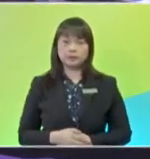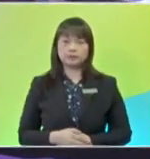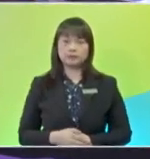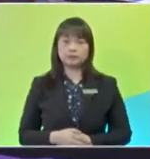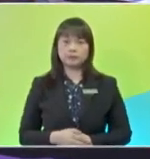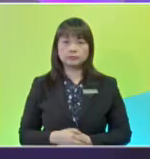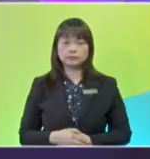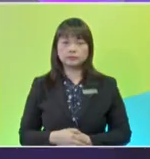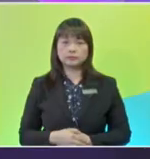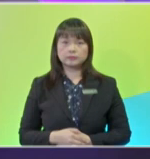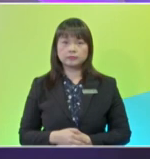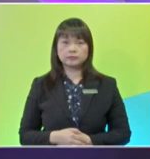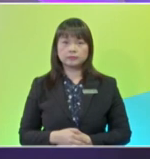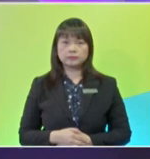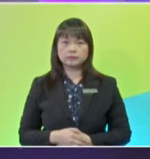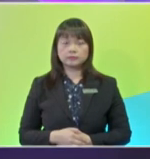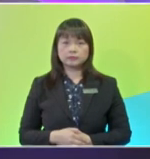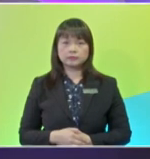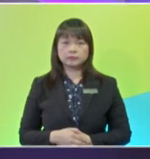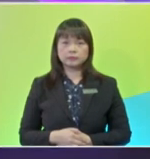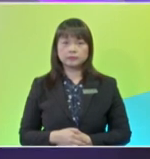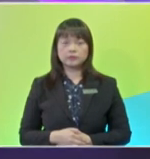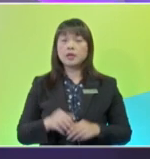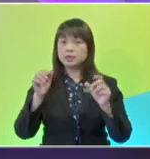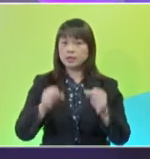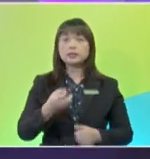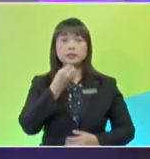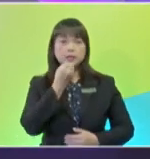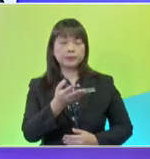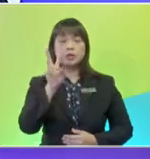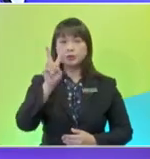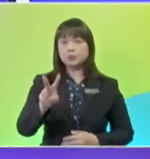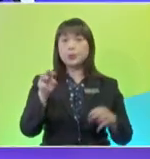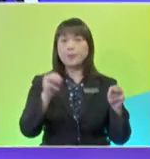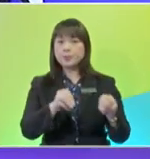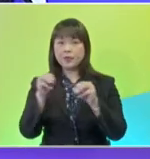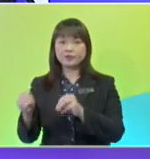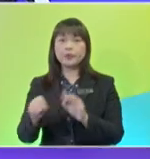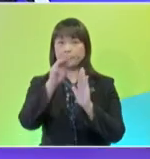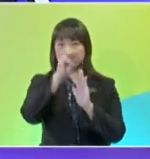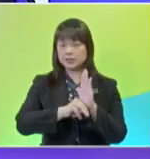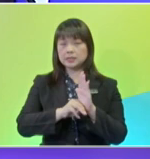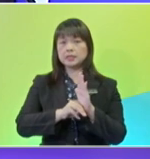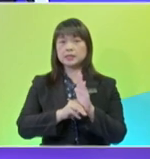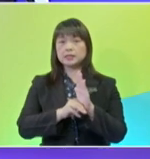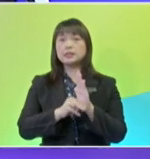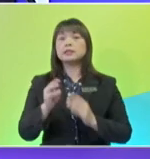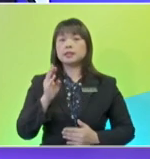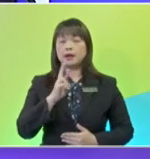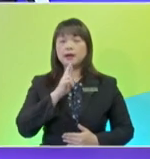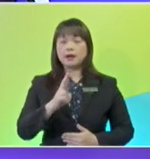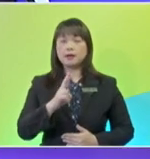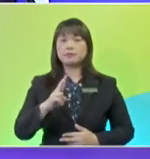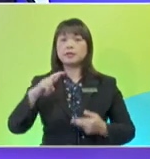me? Okay. So first of all, I would like to recap. Can you tell me the two movements that are related to the Moon?